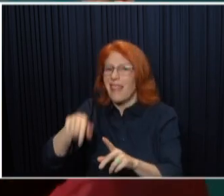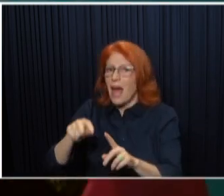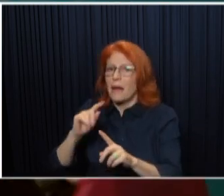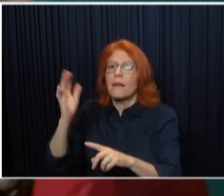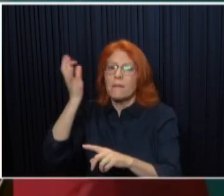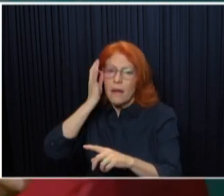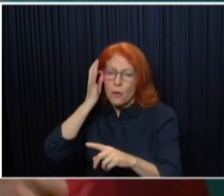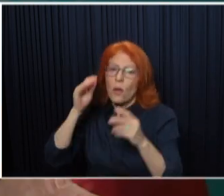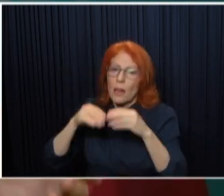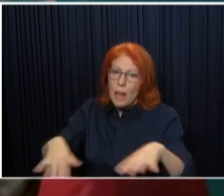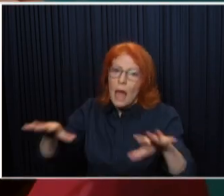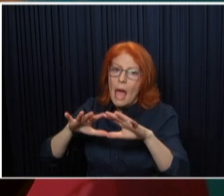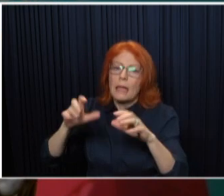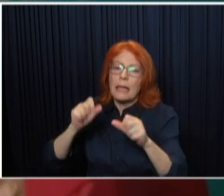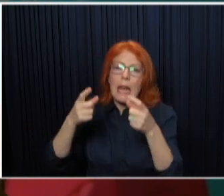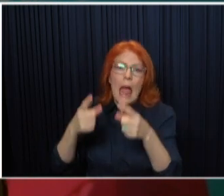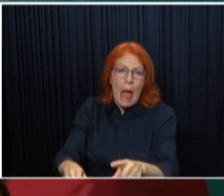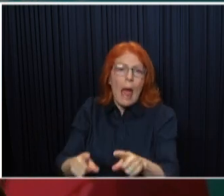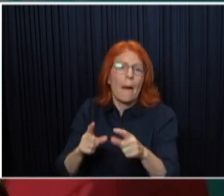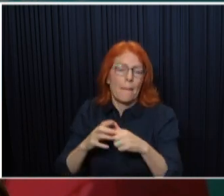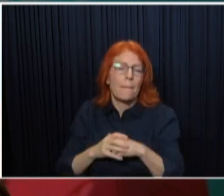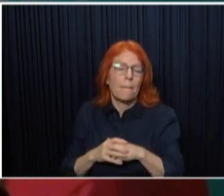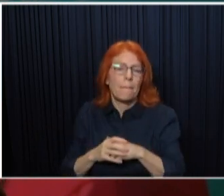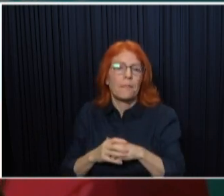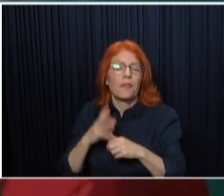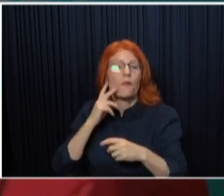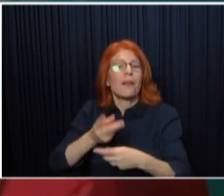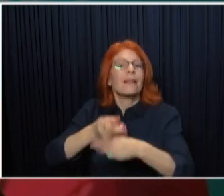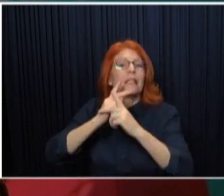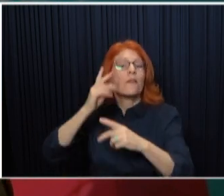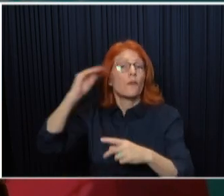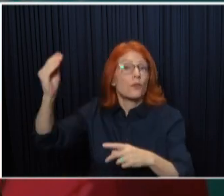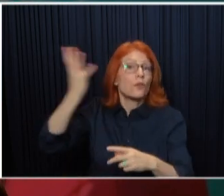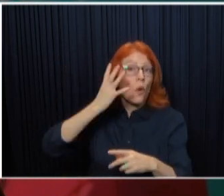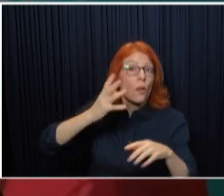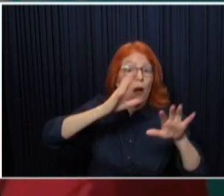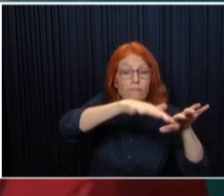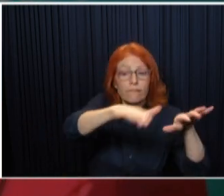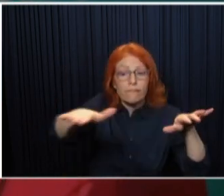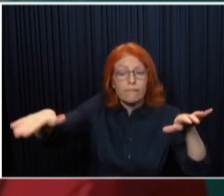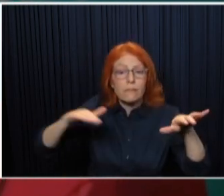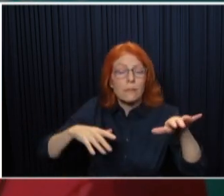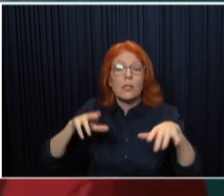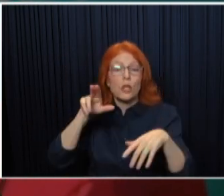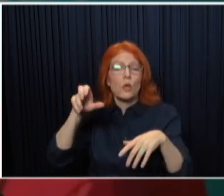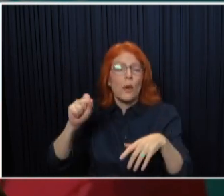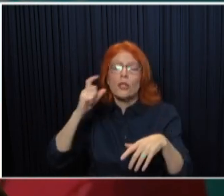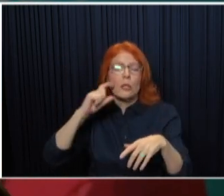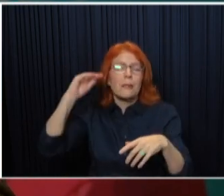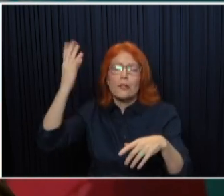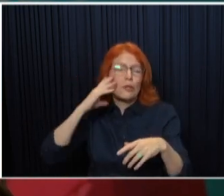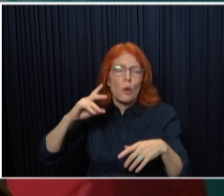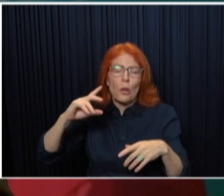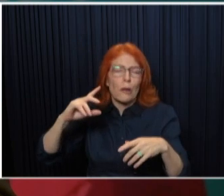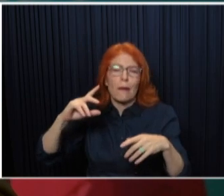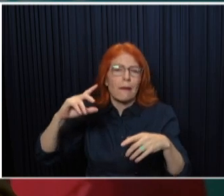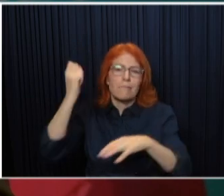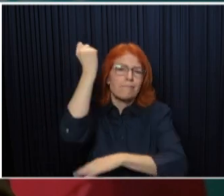federal land can happen for leasing it for solar panels. Arizona should be the solar capital of the